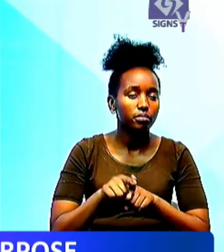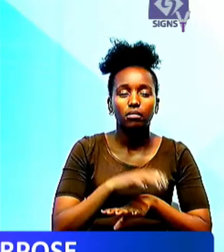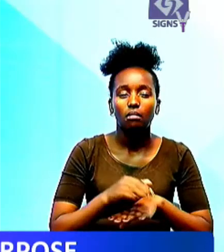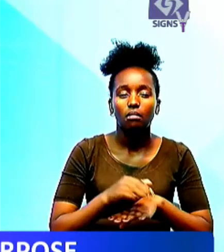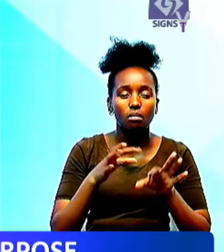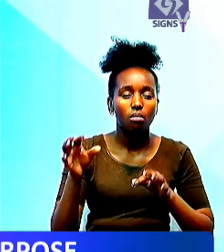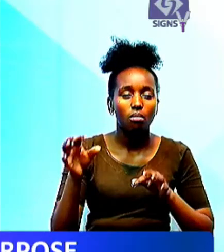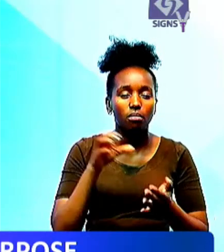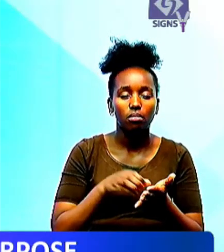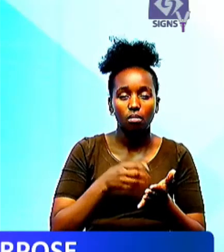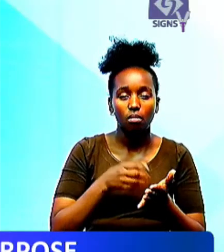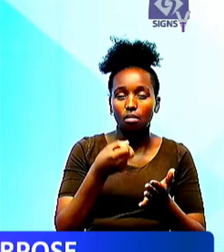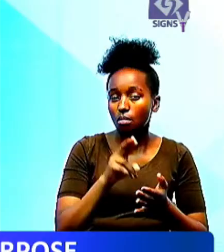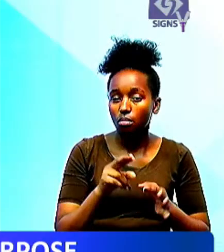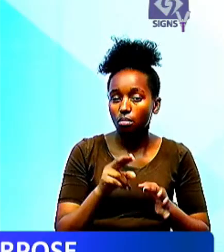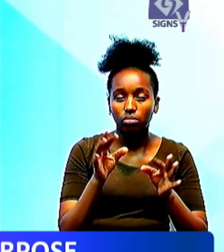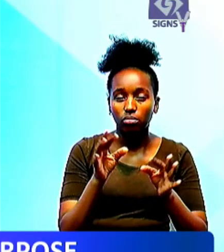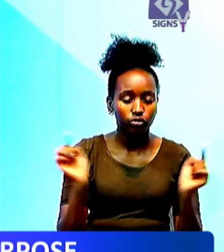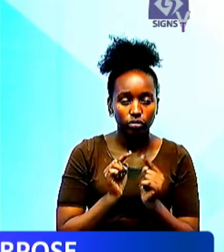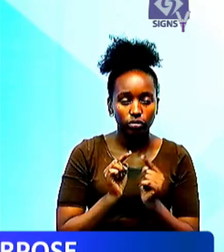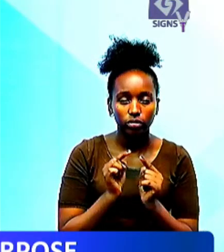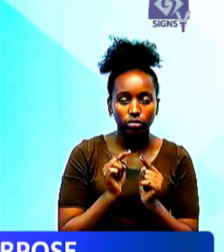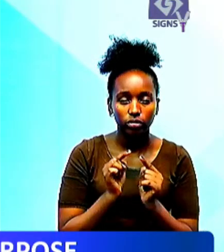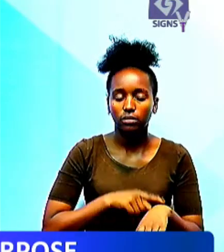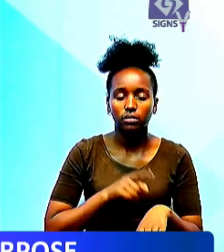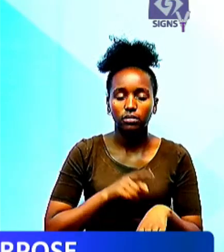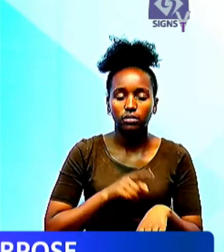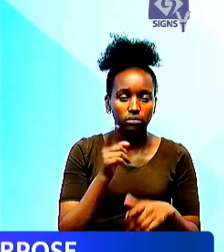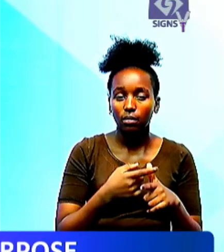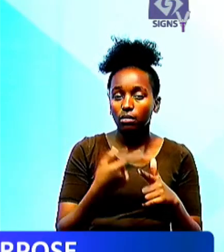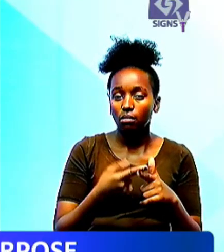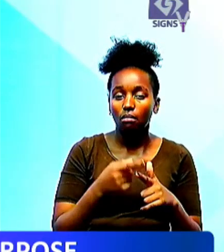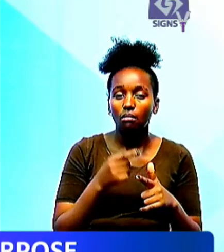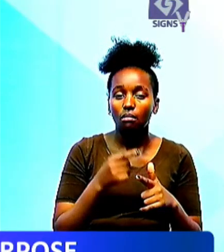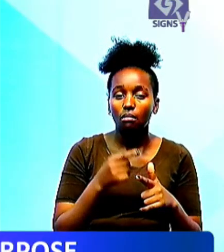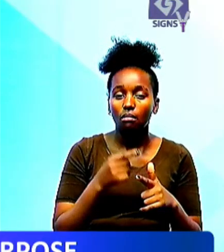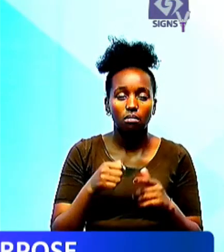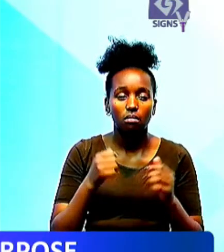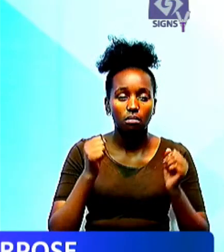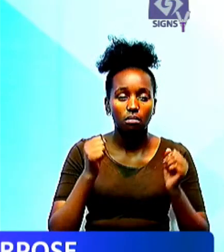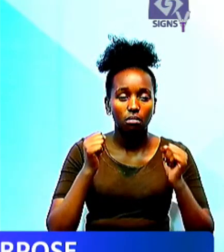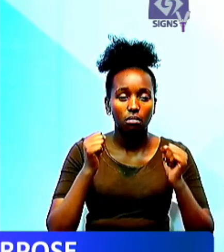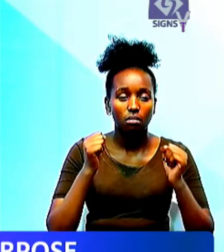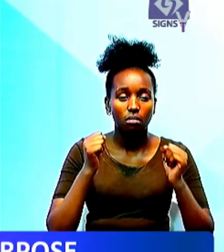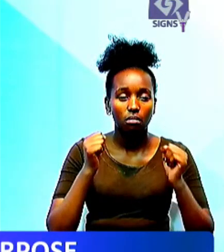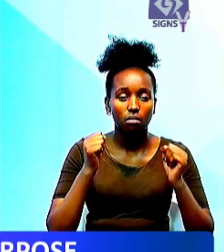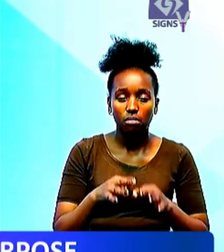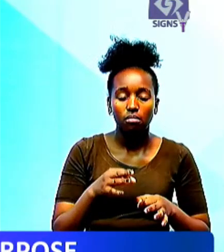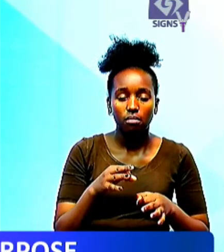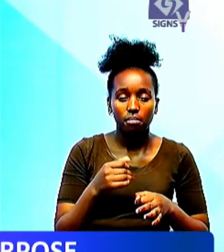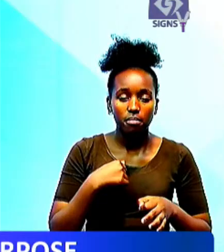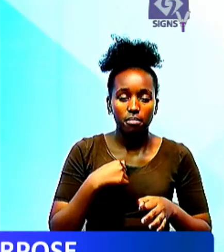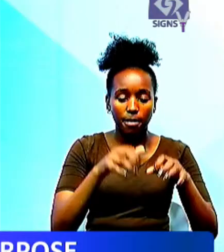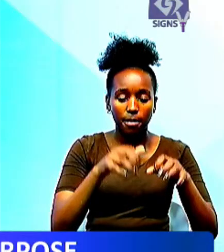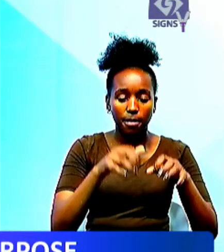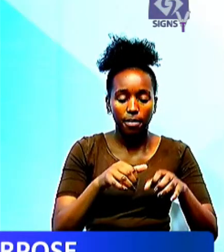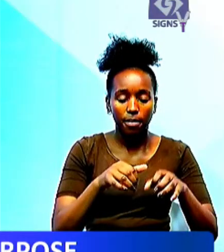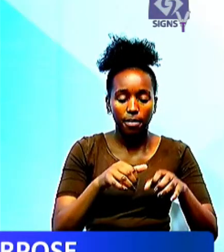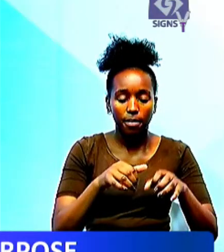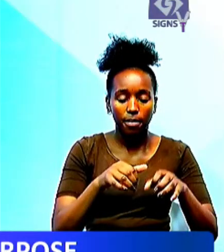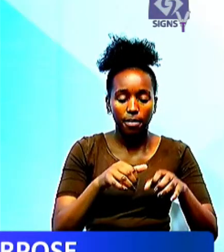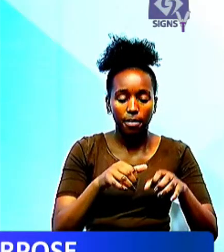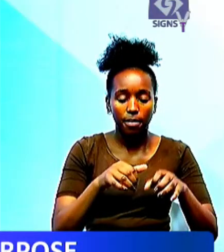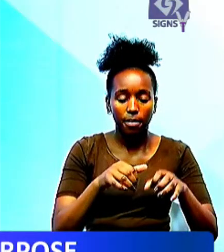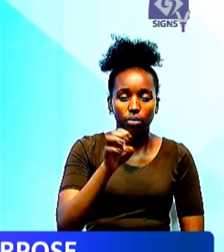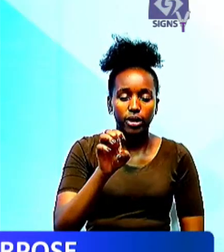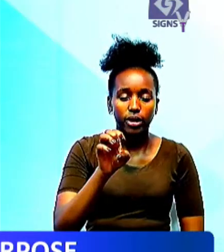long position, I want to sell my wheat, which is I will harvest in 6 months time. So I sell a contract in the market, people buy that